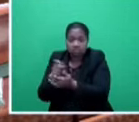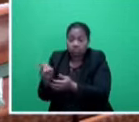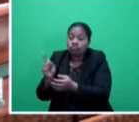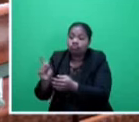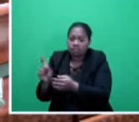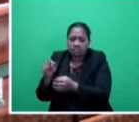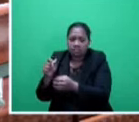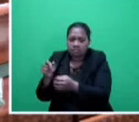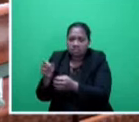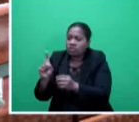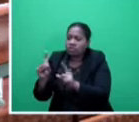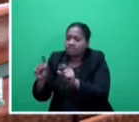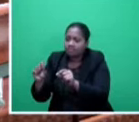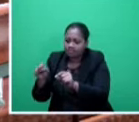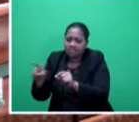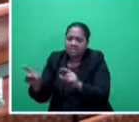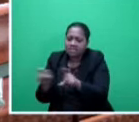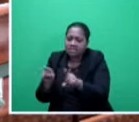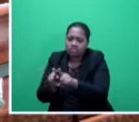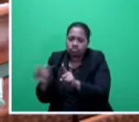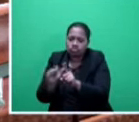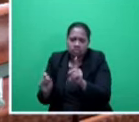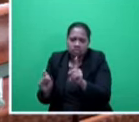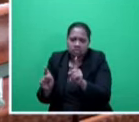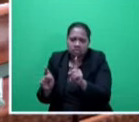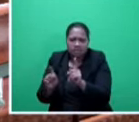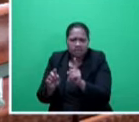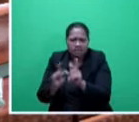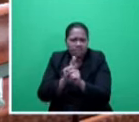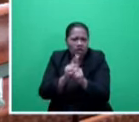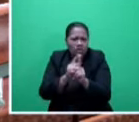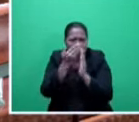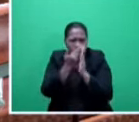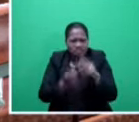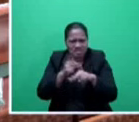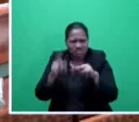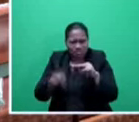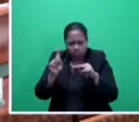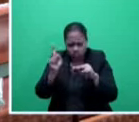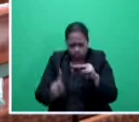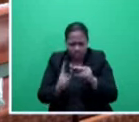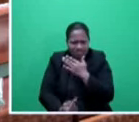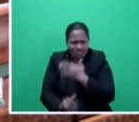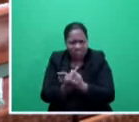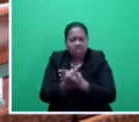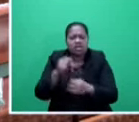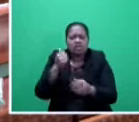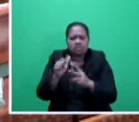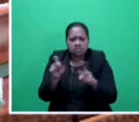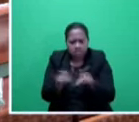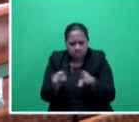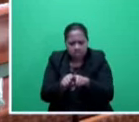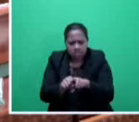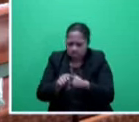of Parliament to take. As such, I have scrutinized the petition to ensure